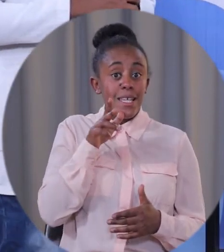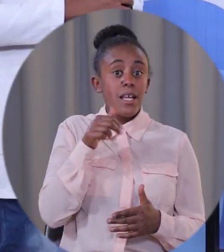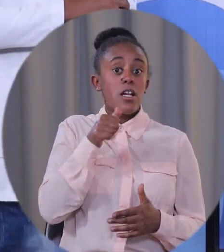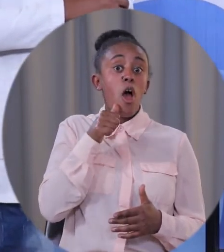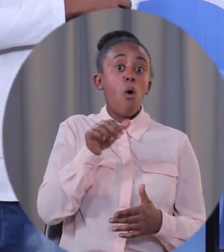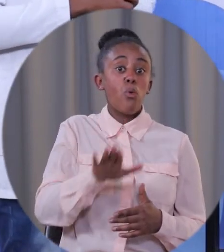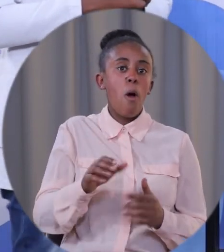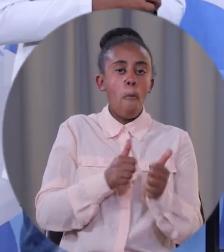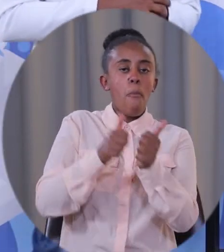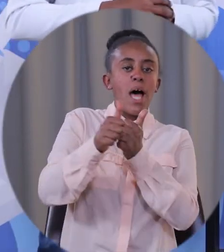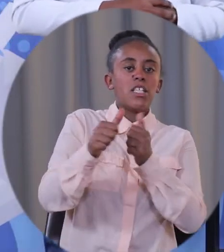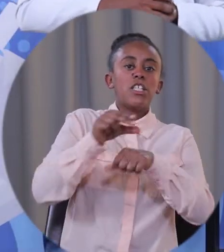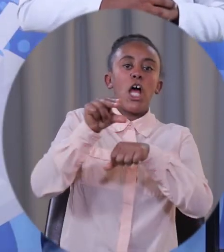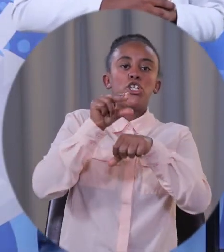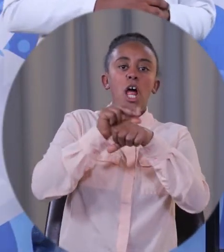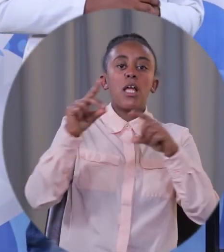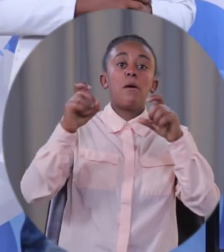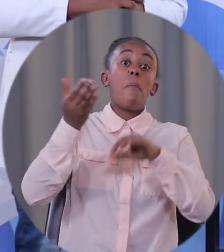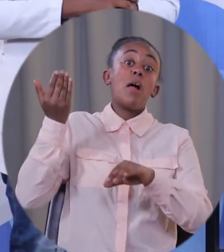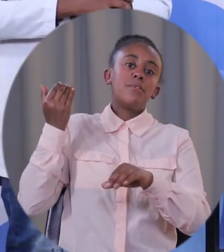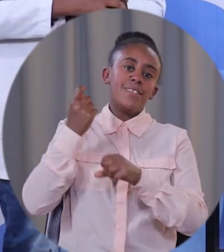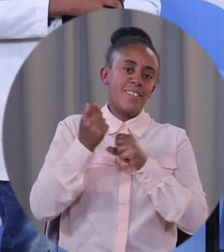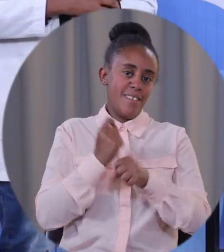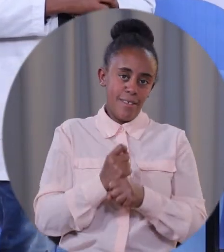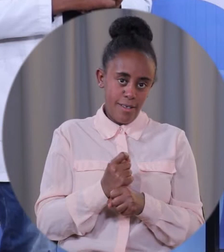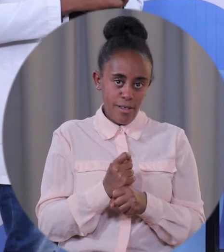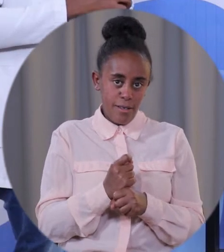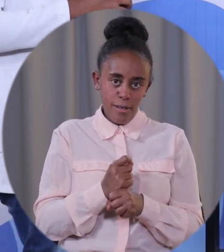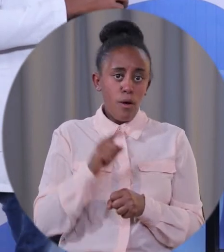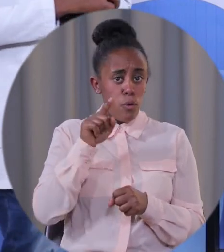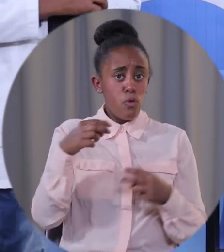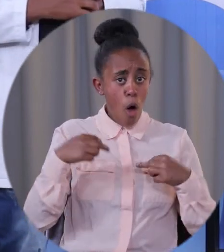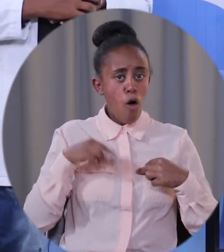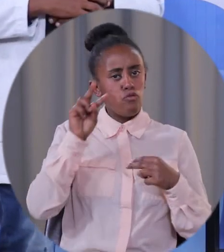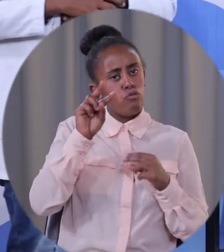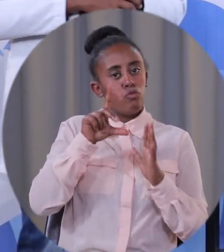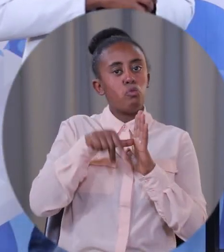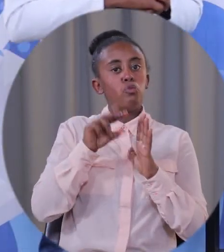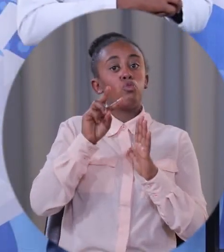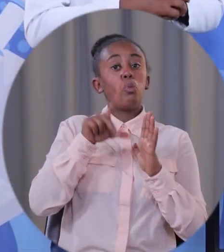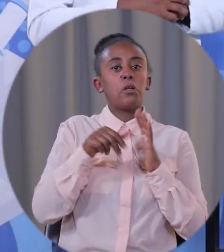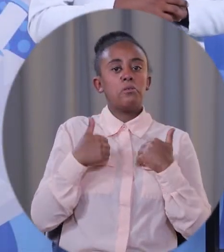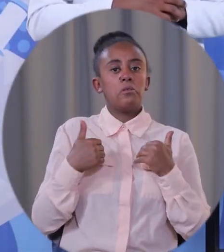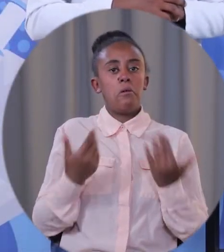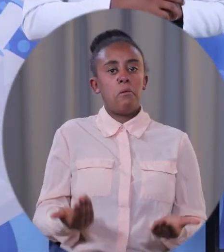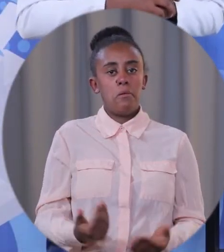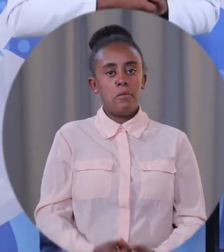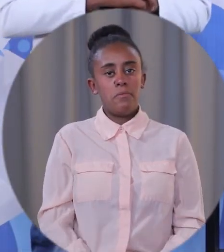passed the national examination last year. You have 2 minutes to complete this